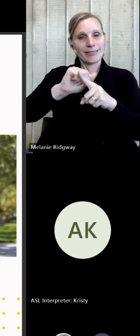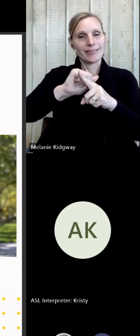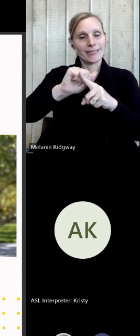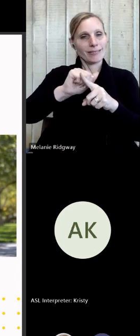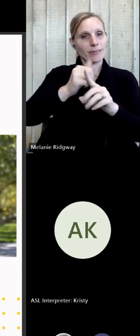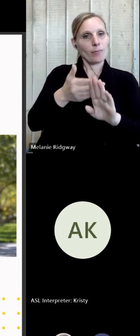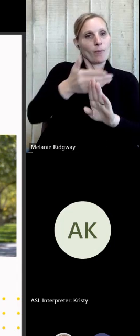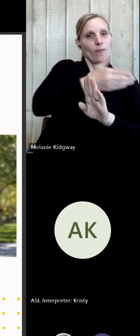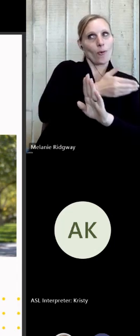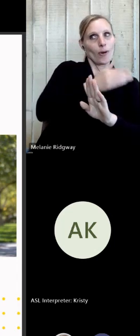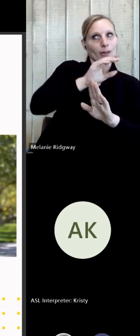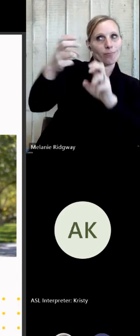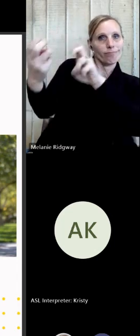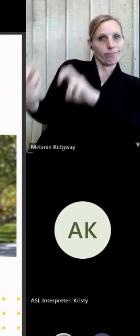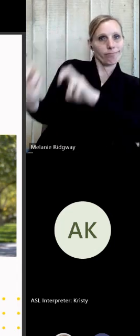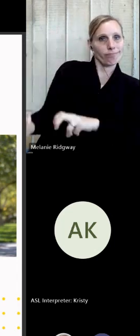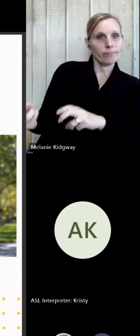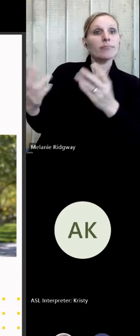purpose.